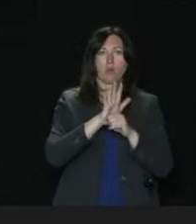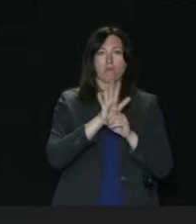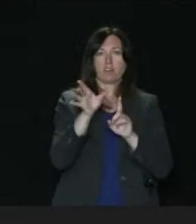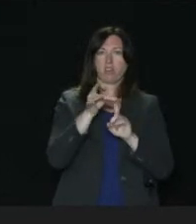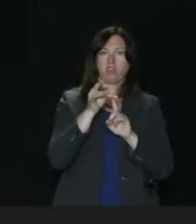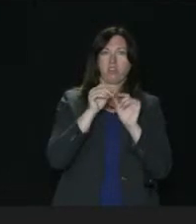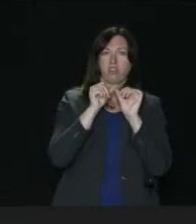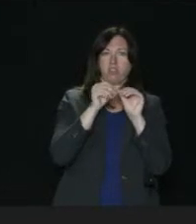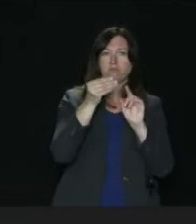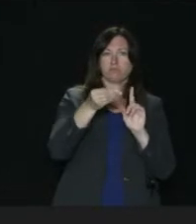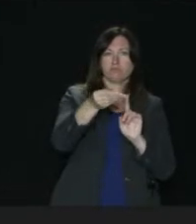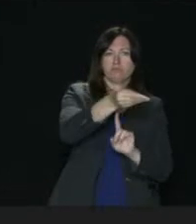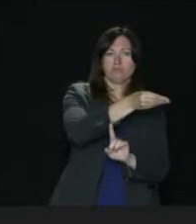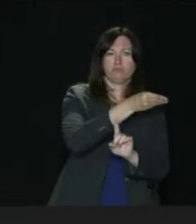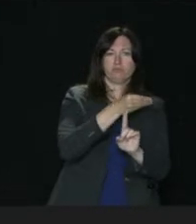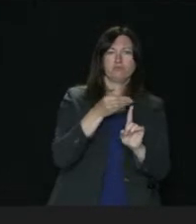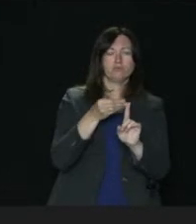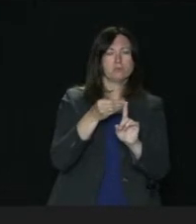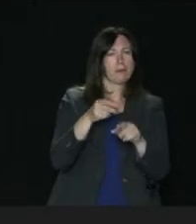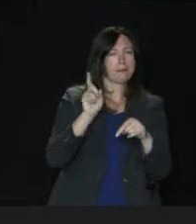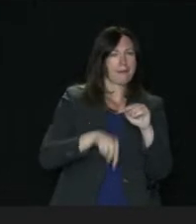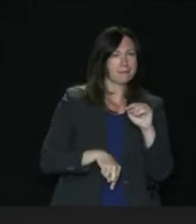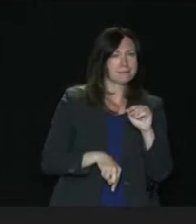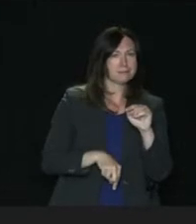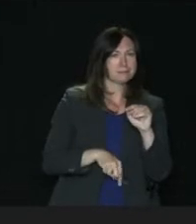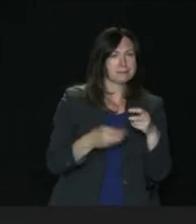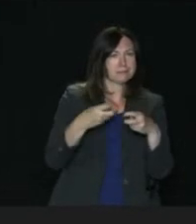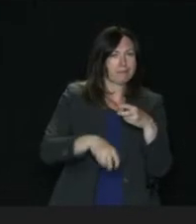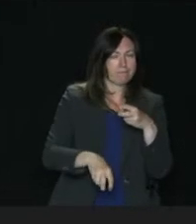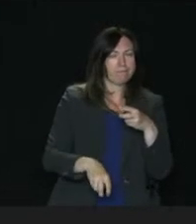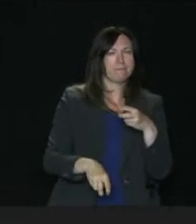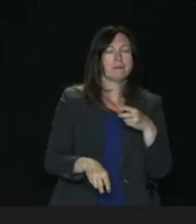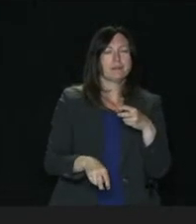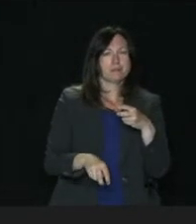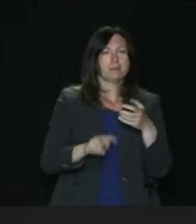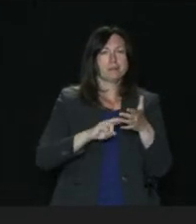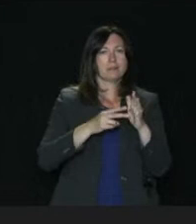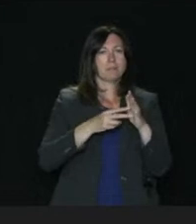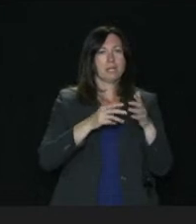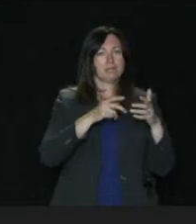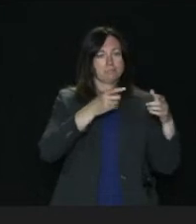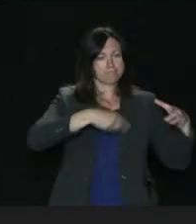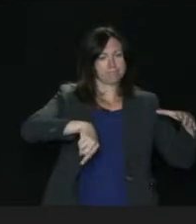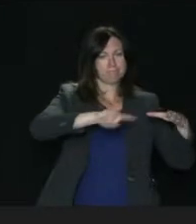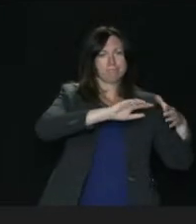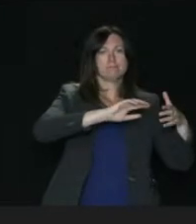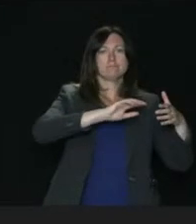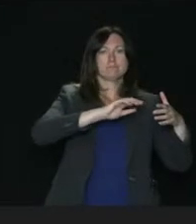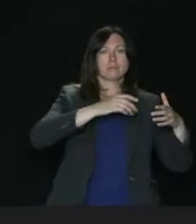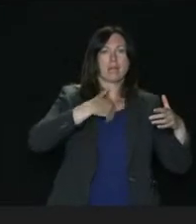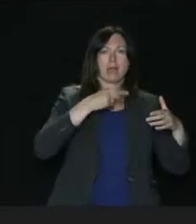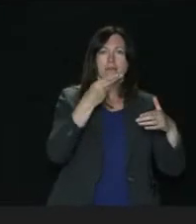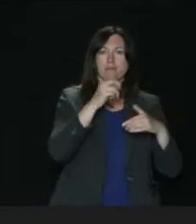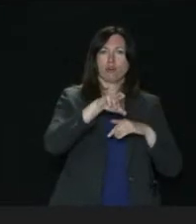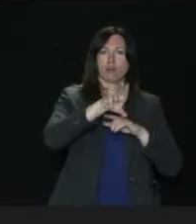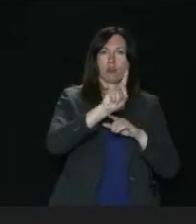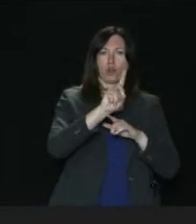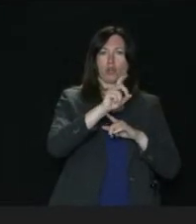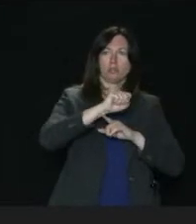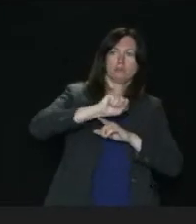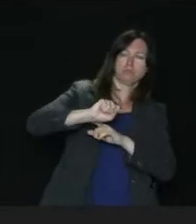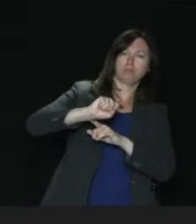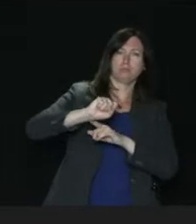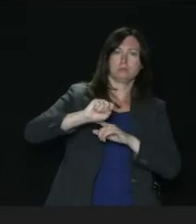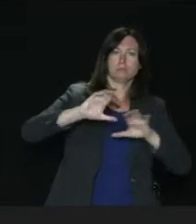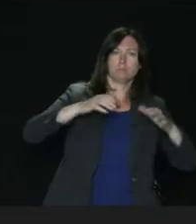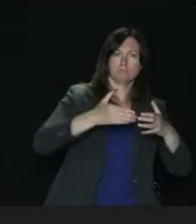of propagate and spread throughout the population, because there's more, I would say, collective immunity, herd immunity. So I think that's something we're